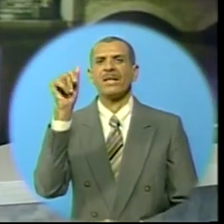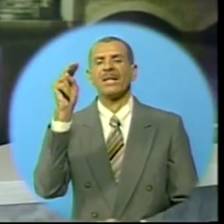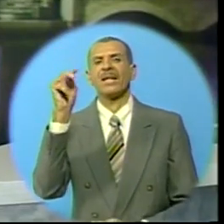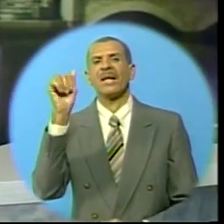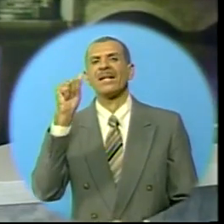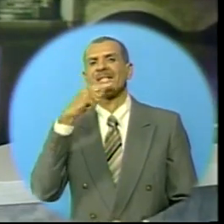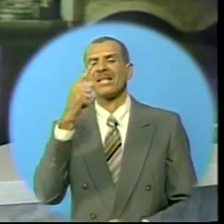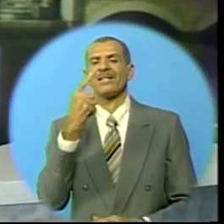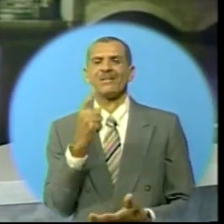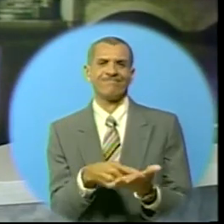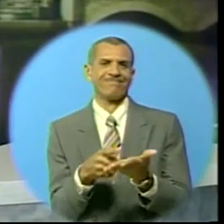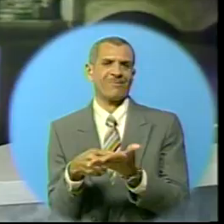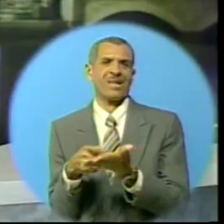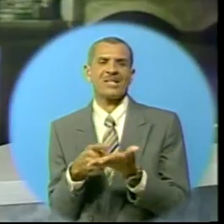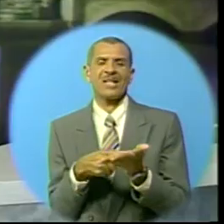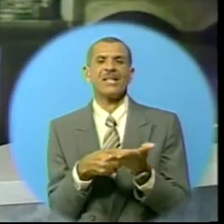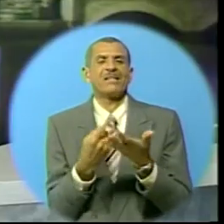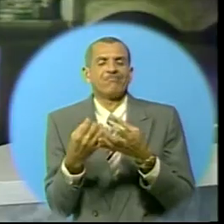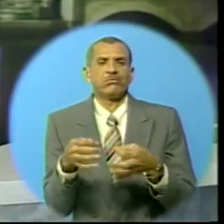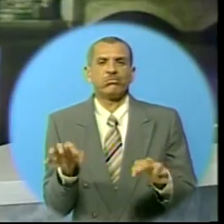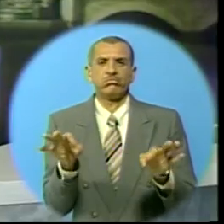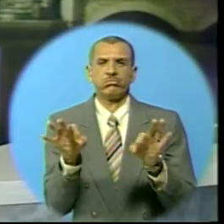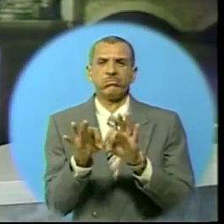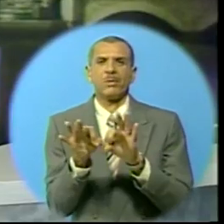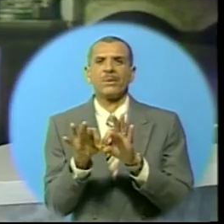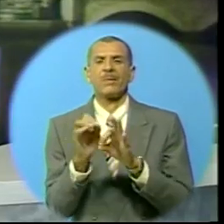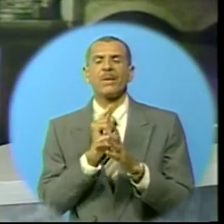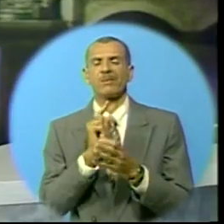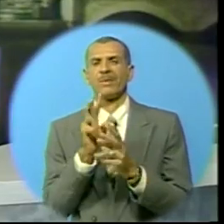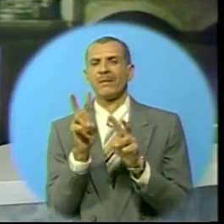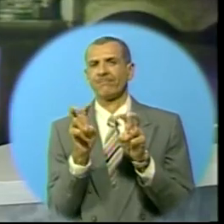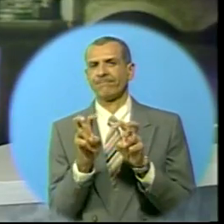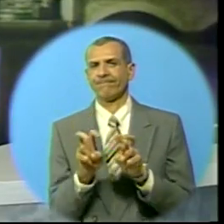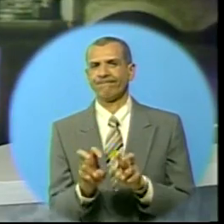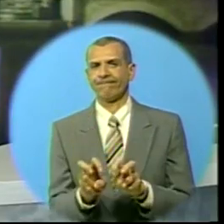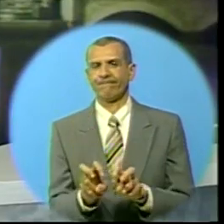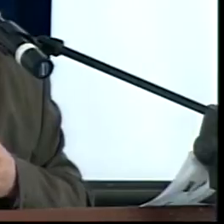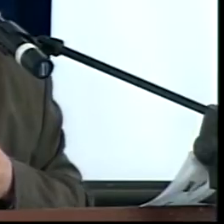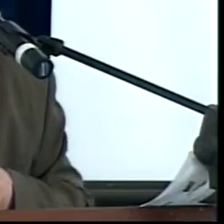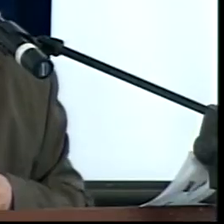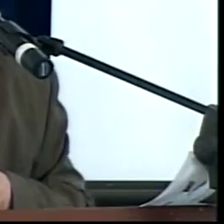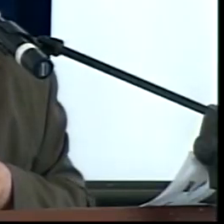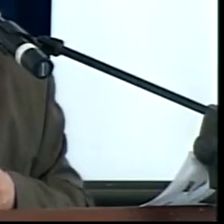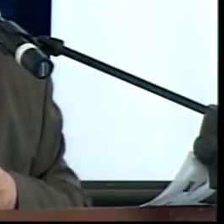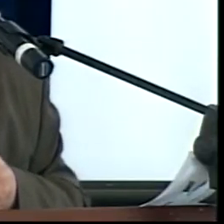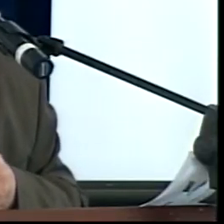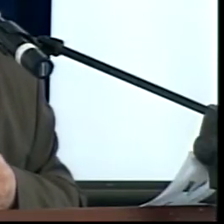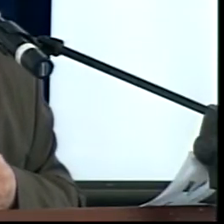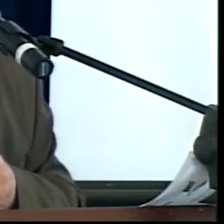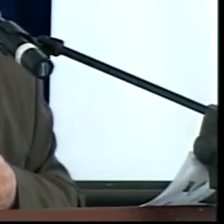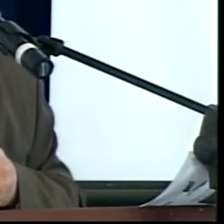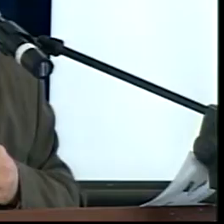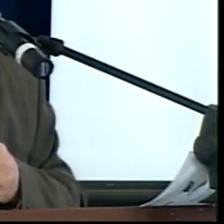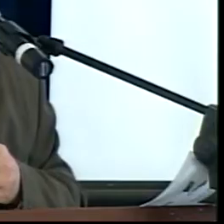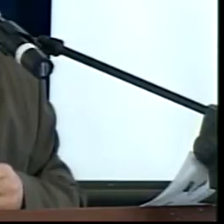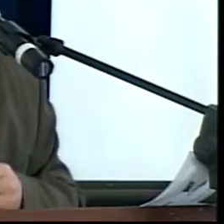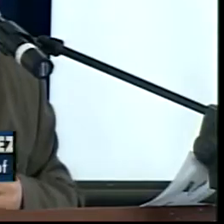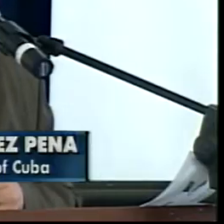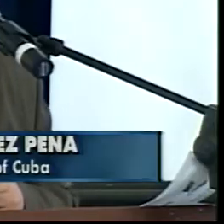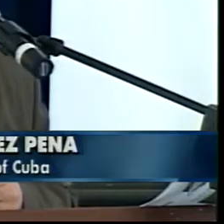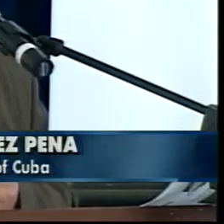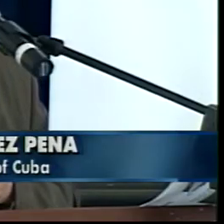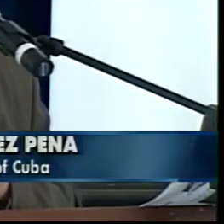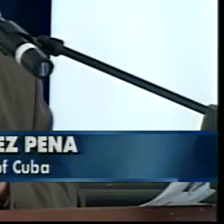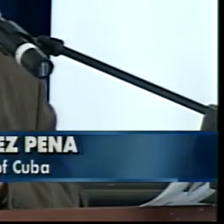on the exchange of information are critical and need to be explored. We are also calling for a